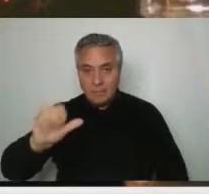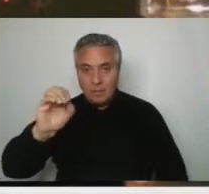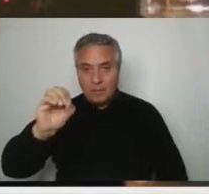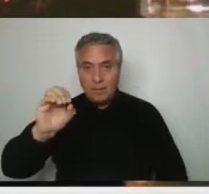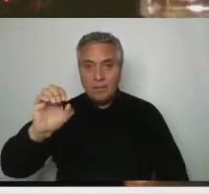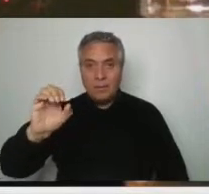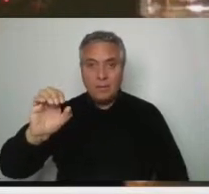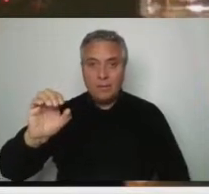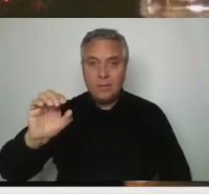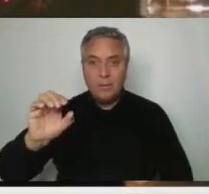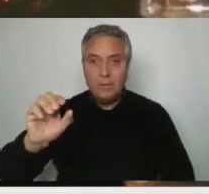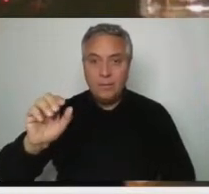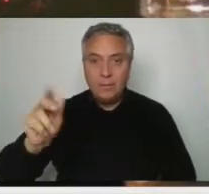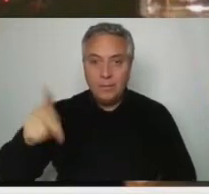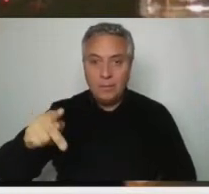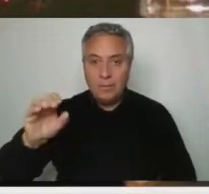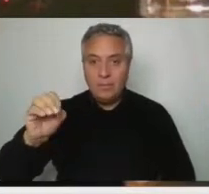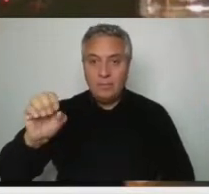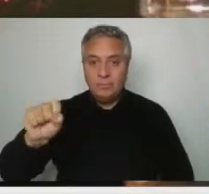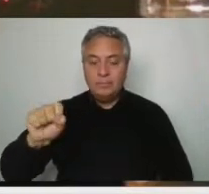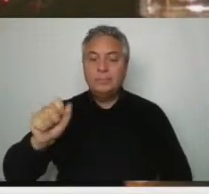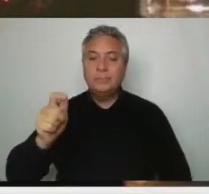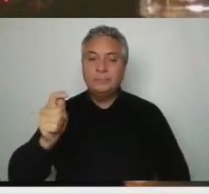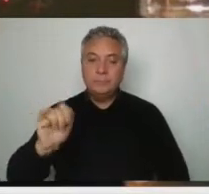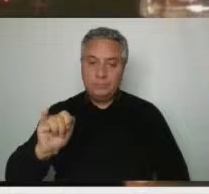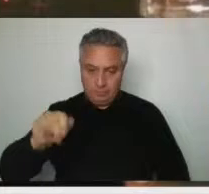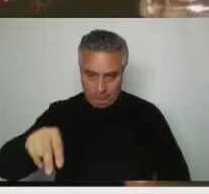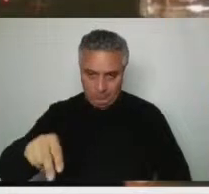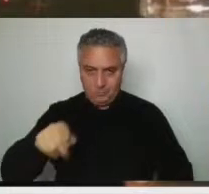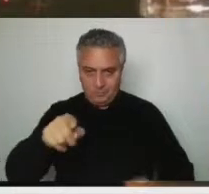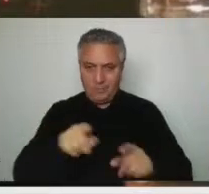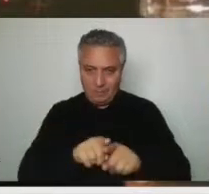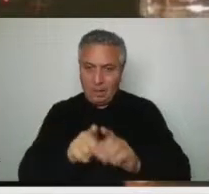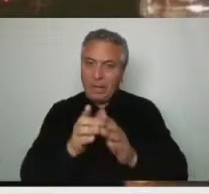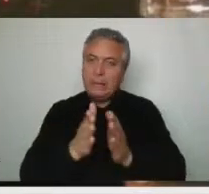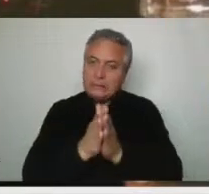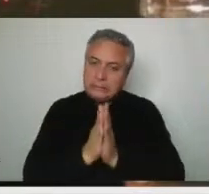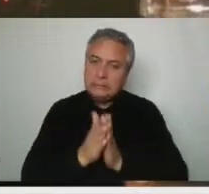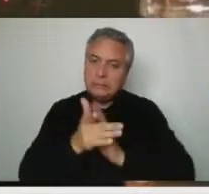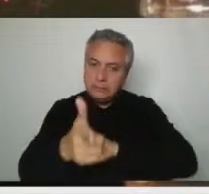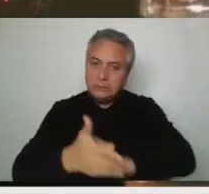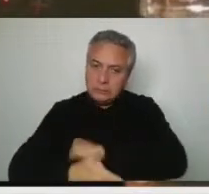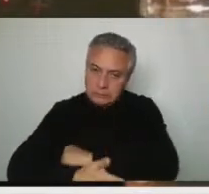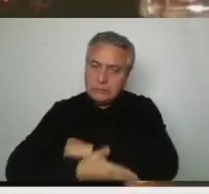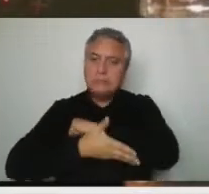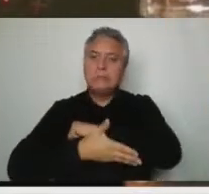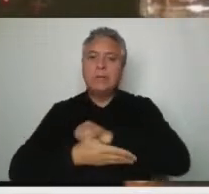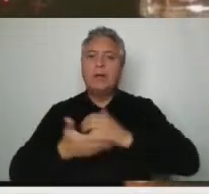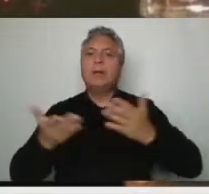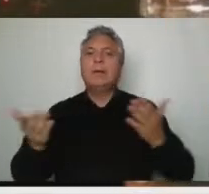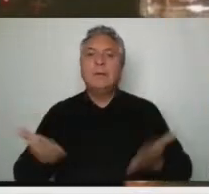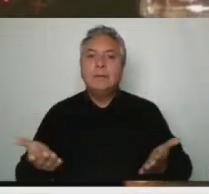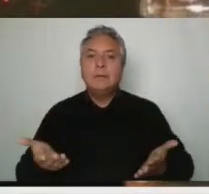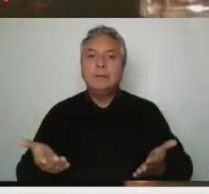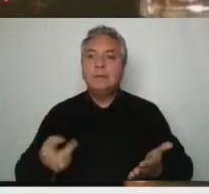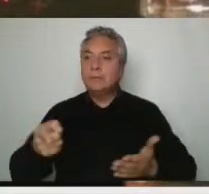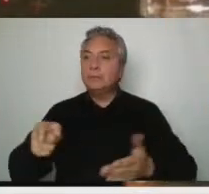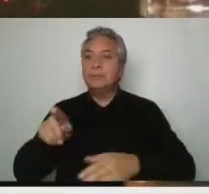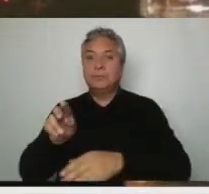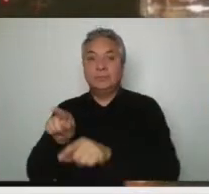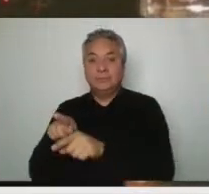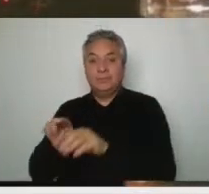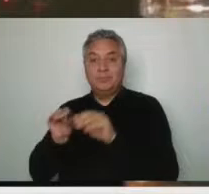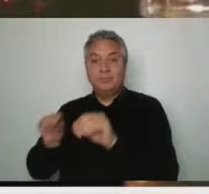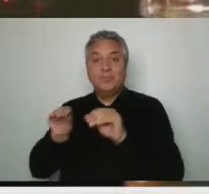morning, Claudia. Thank you for being with us. I would like to know whether you could help us to talk about how